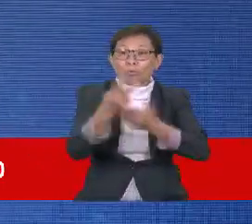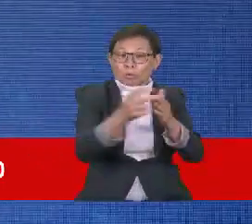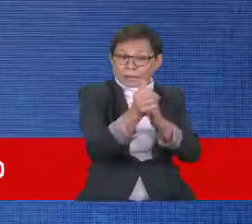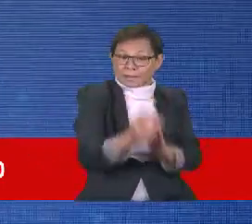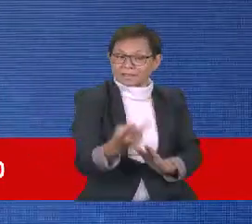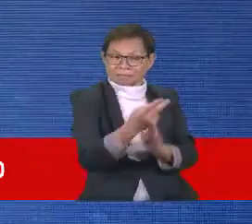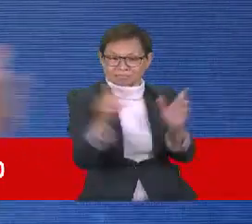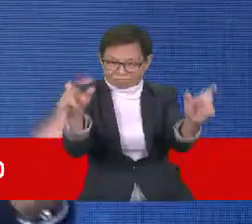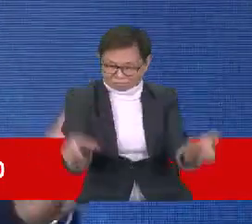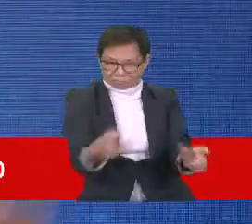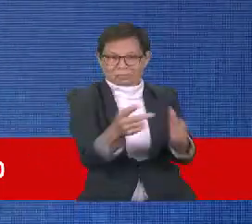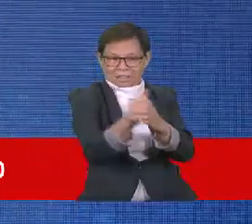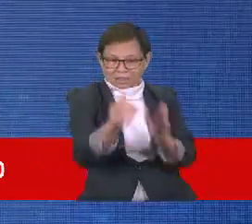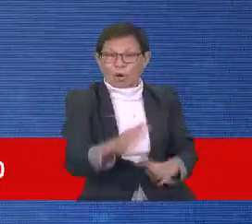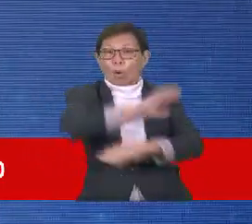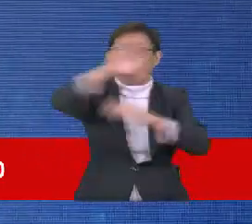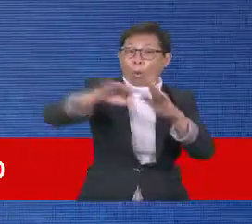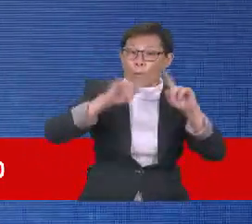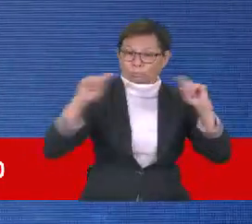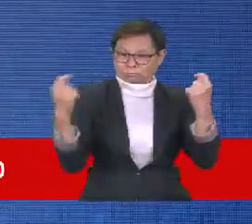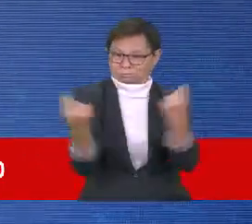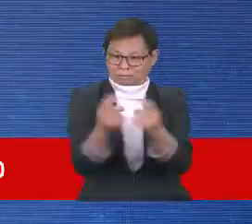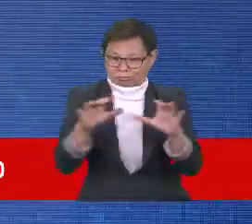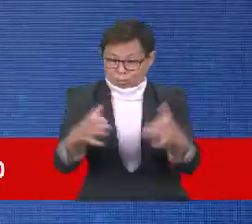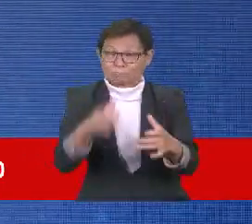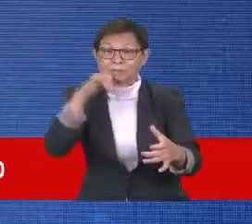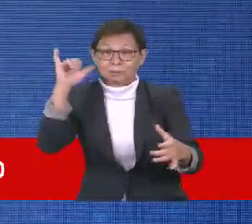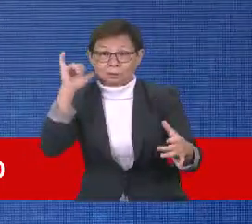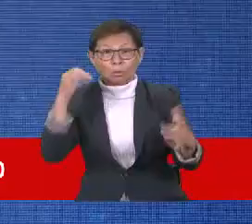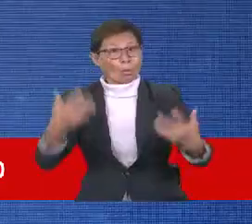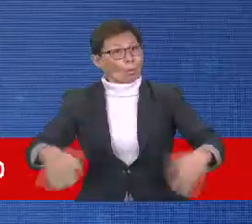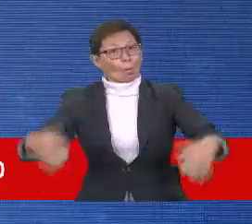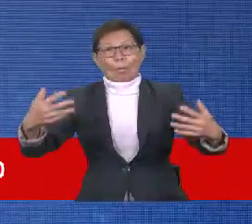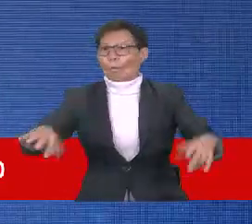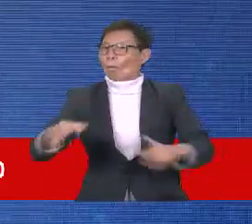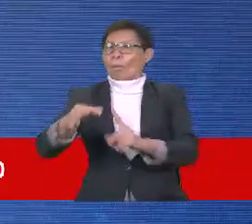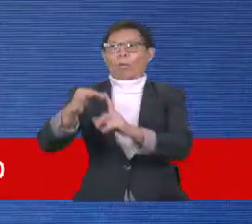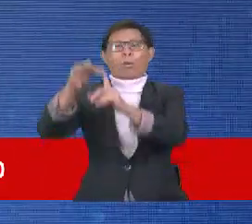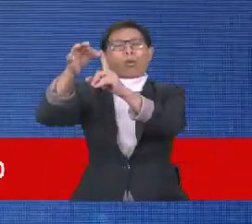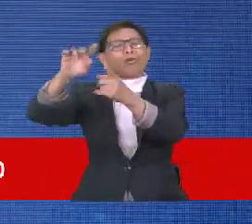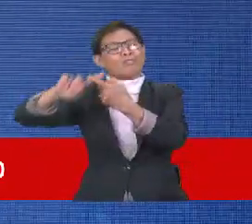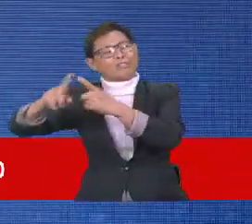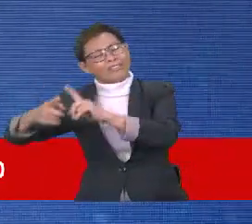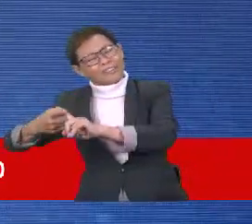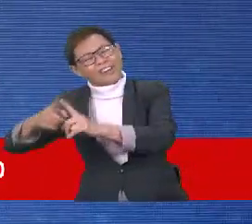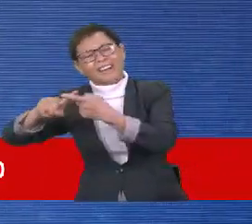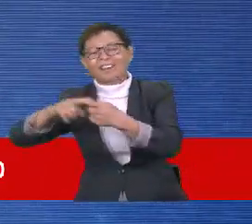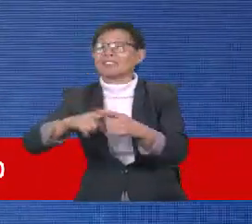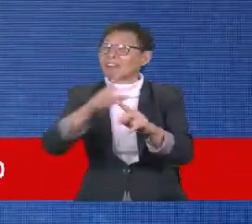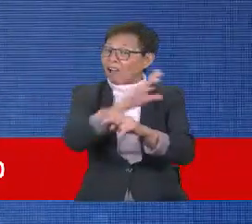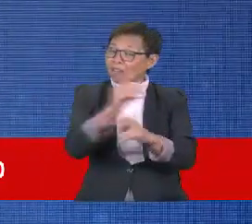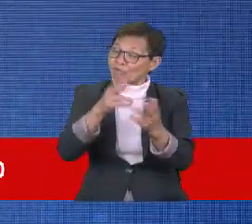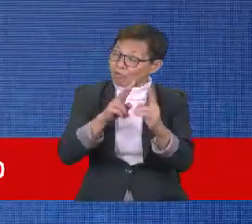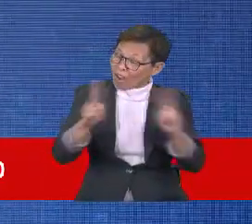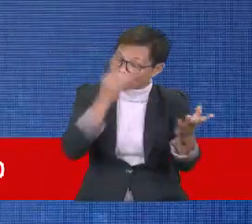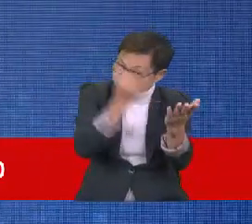leaders, I mean that whole team yesterday, it is quite extraordinary, very friendly, very frank,